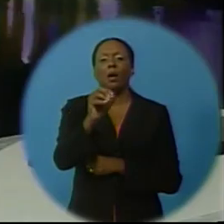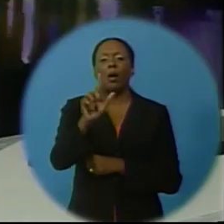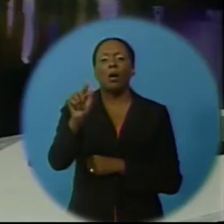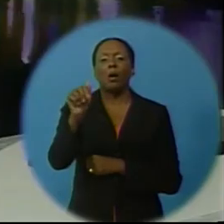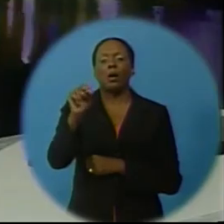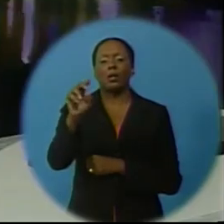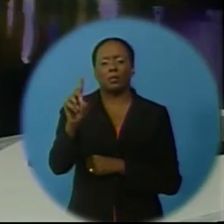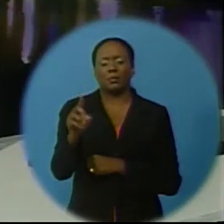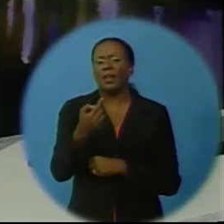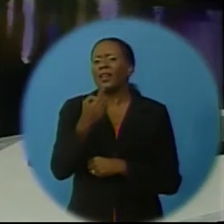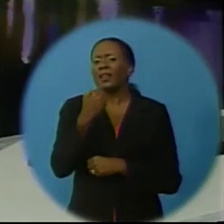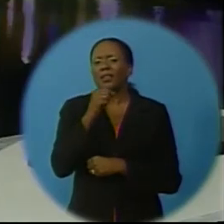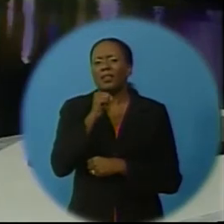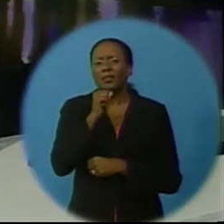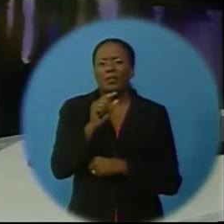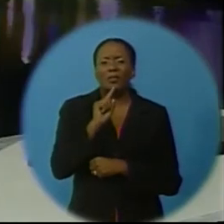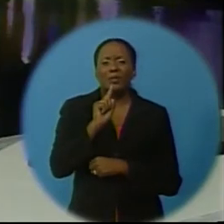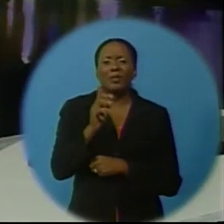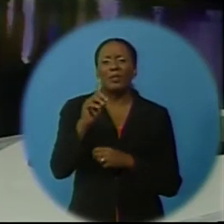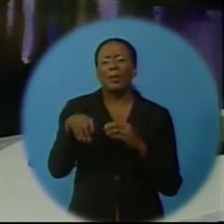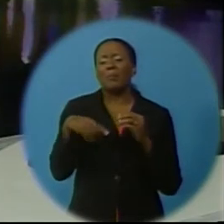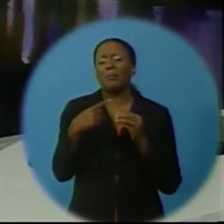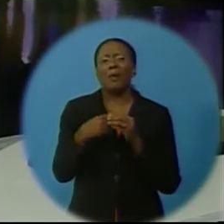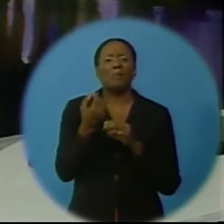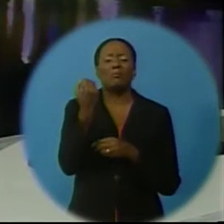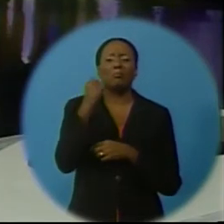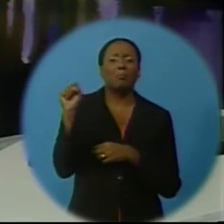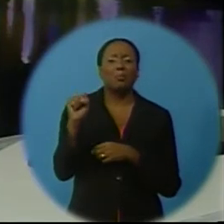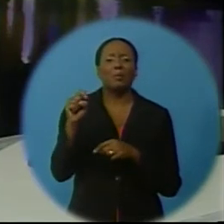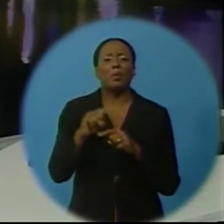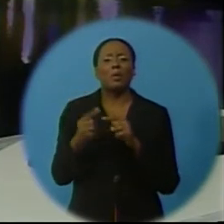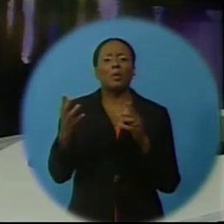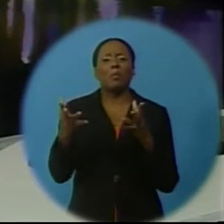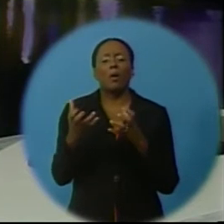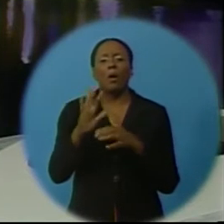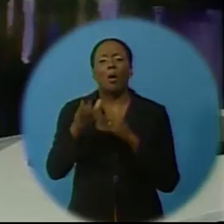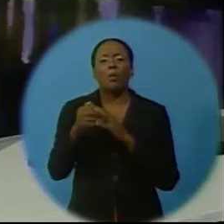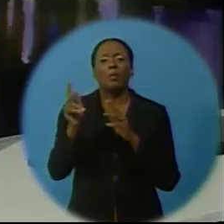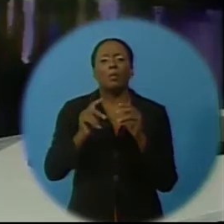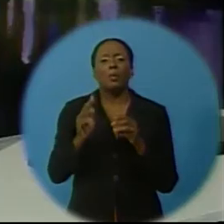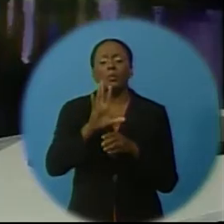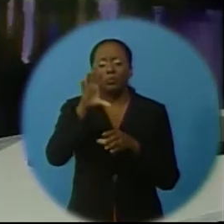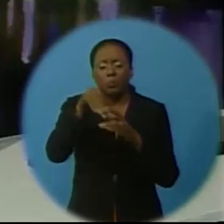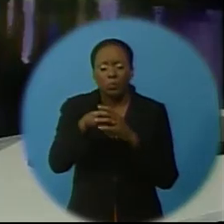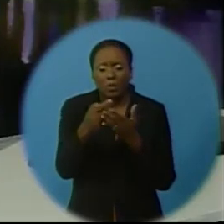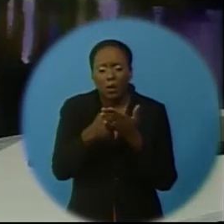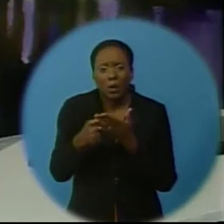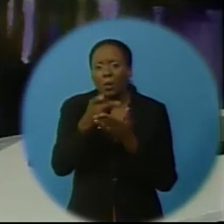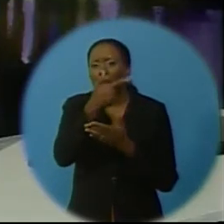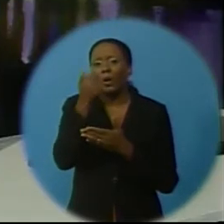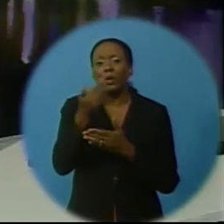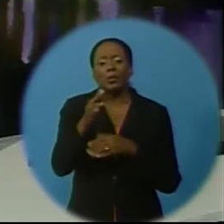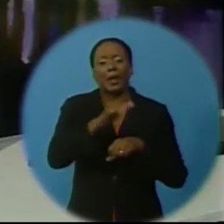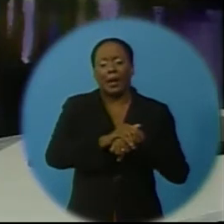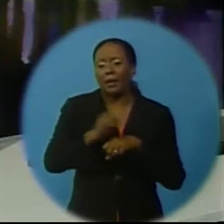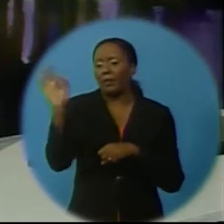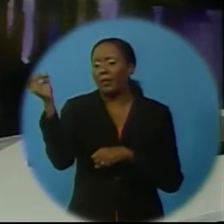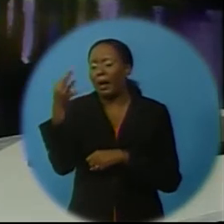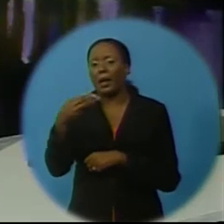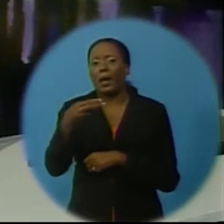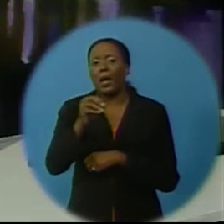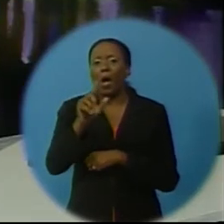of protest, but a diplomacy of engagement, as most of those countries are now our friends, and who better to discuss issues like this